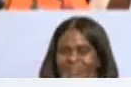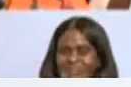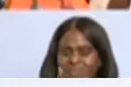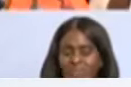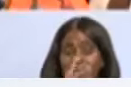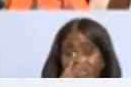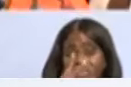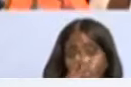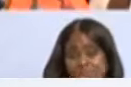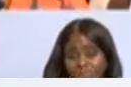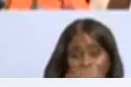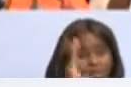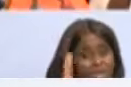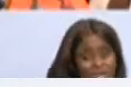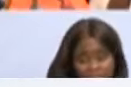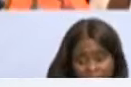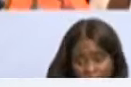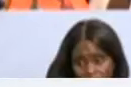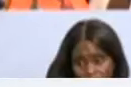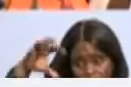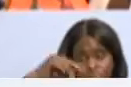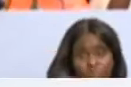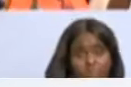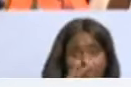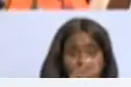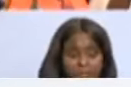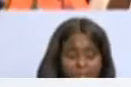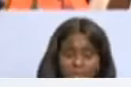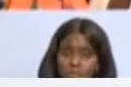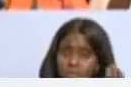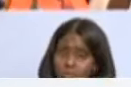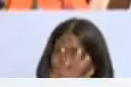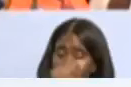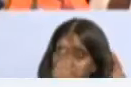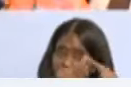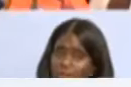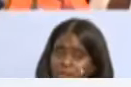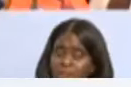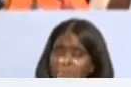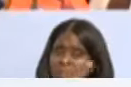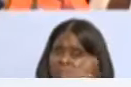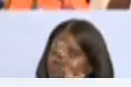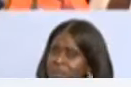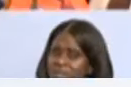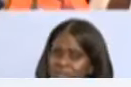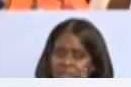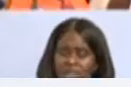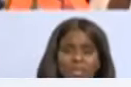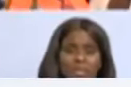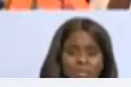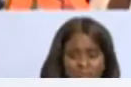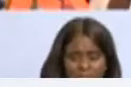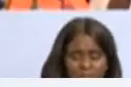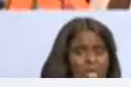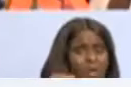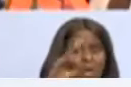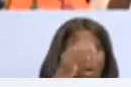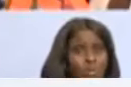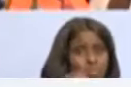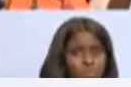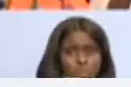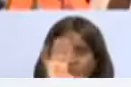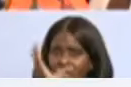before at my age, Madam Speaker. I grew up in a village. I've never seen a year when we never harvested. This is the first